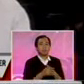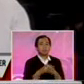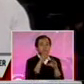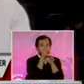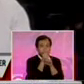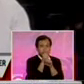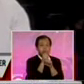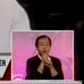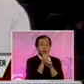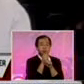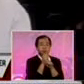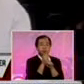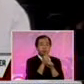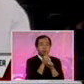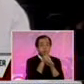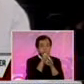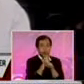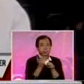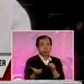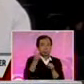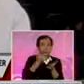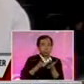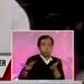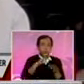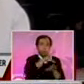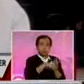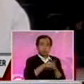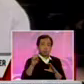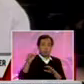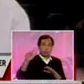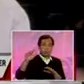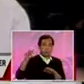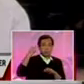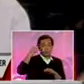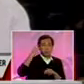condominium in his SALN for the years 2005 to